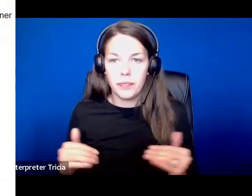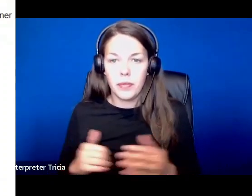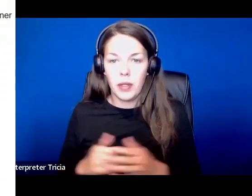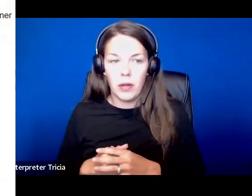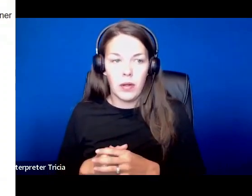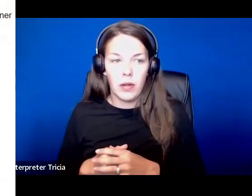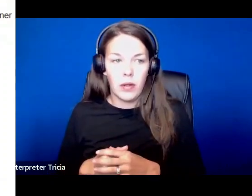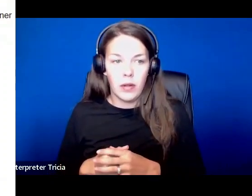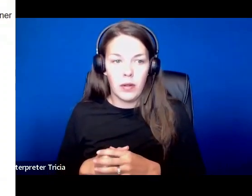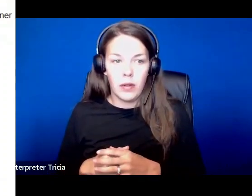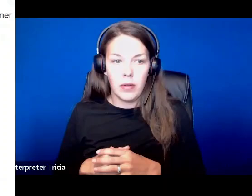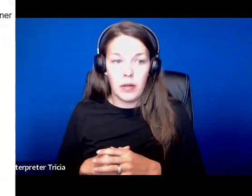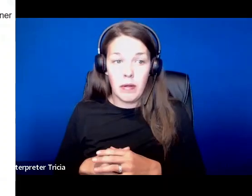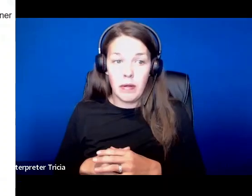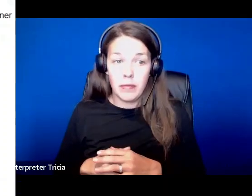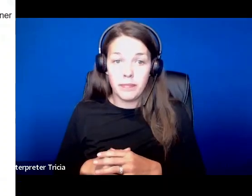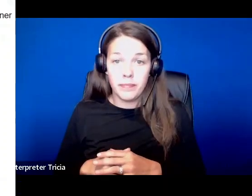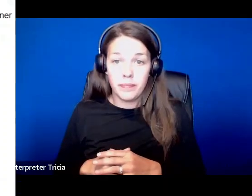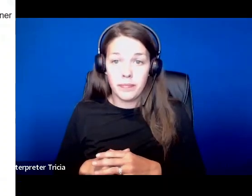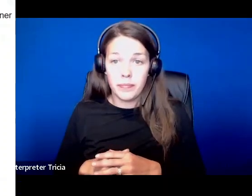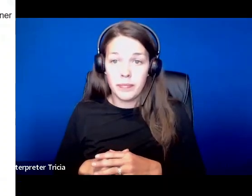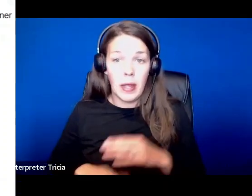Okay, peak nursing home demand. So here,